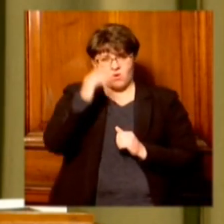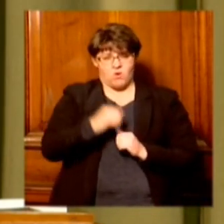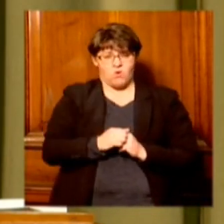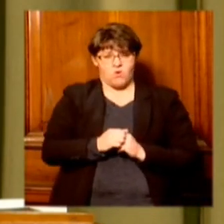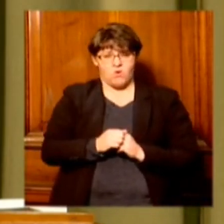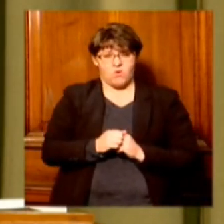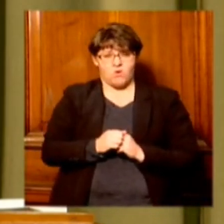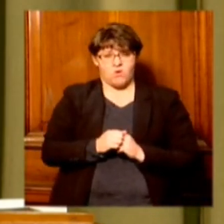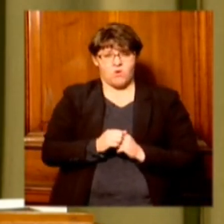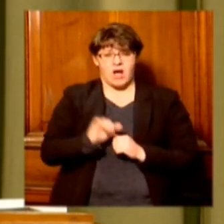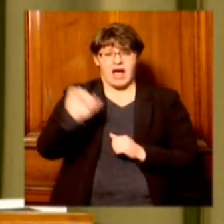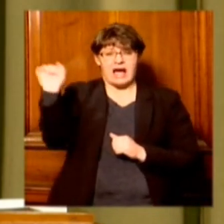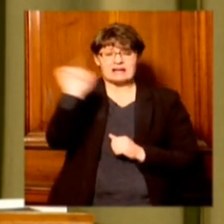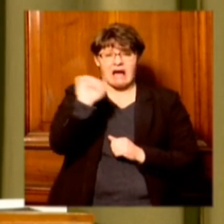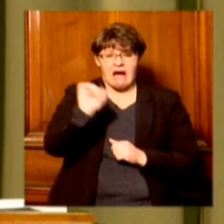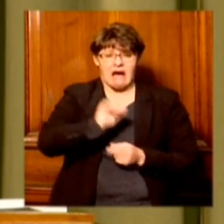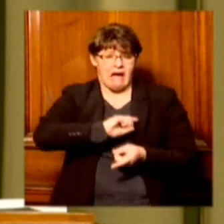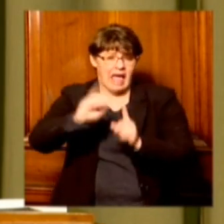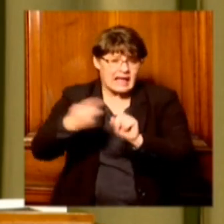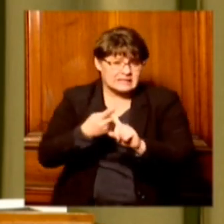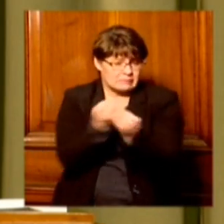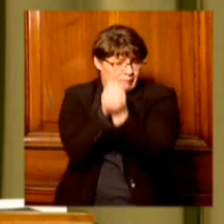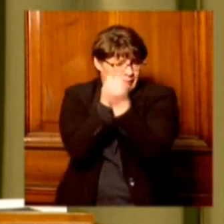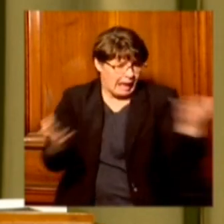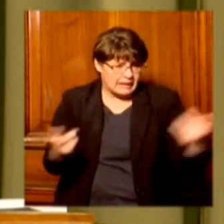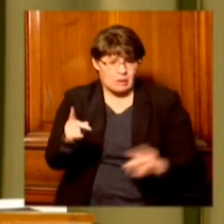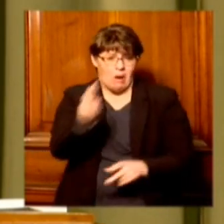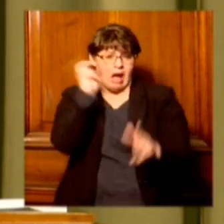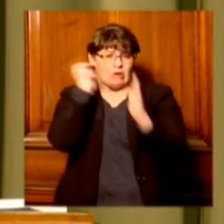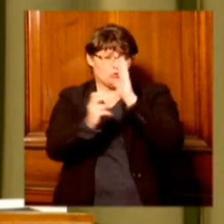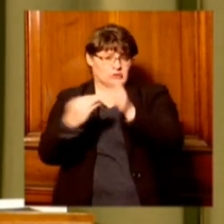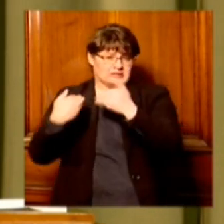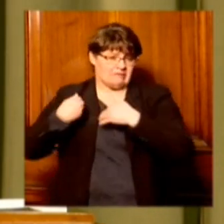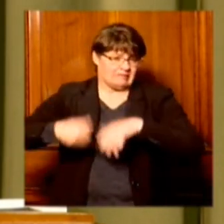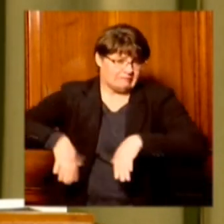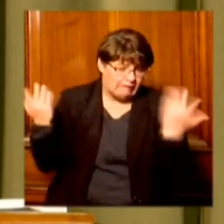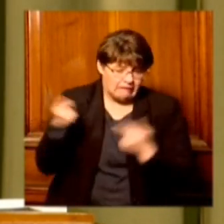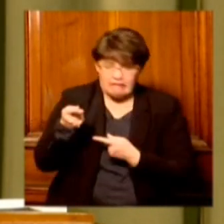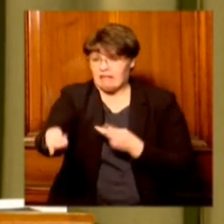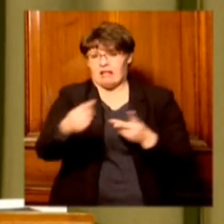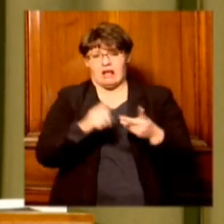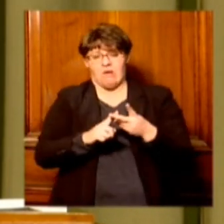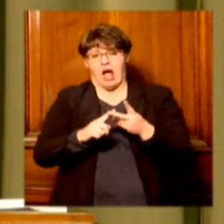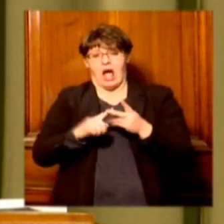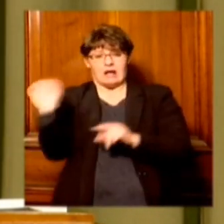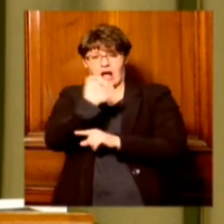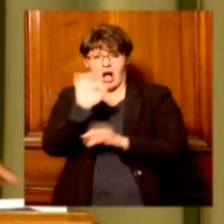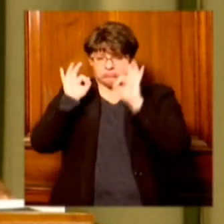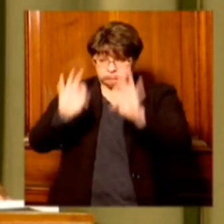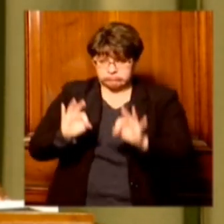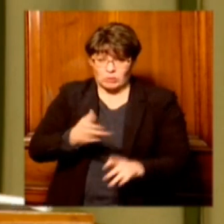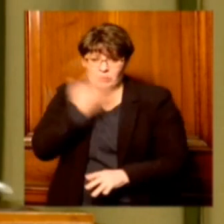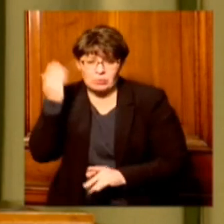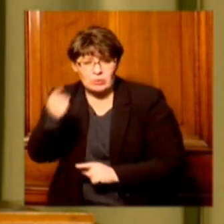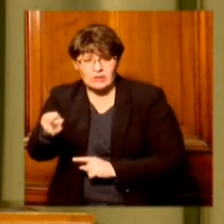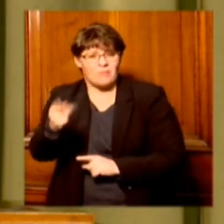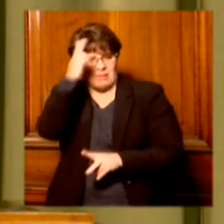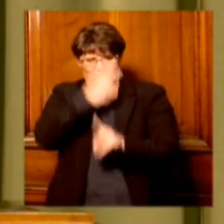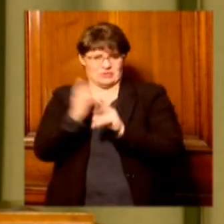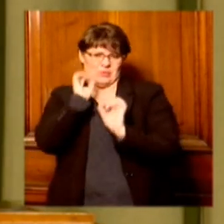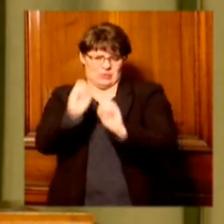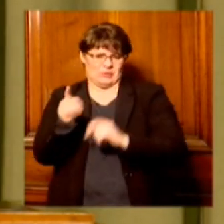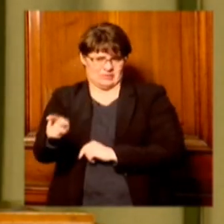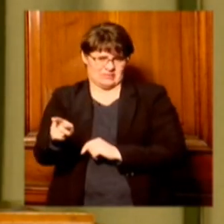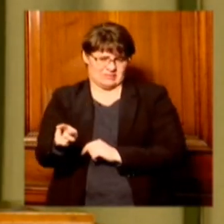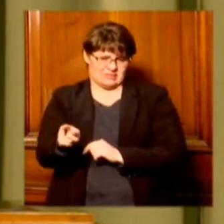in fatal motor vehicle accidents. We ought to balance all of that and bring this into the equation. So I think I will end